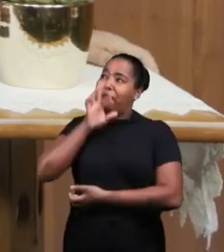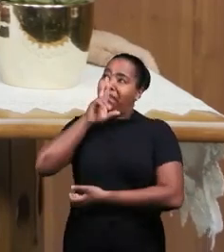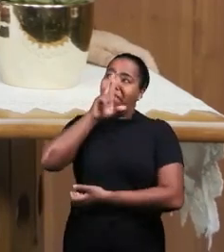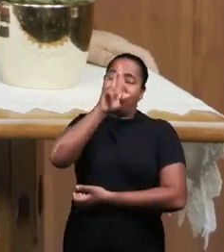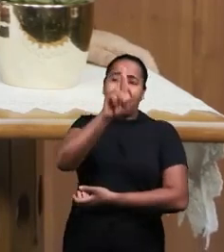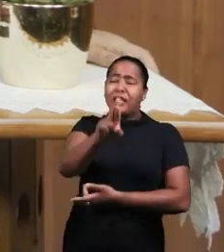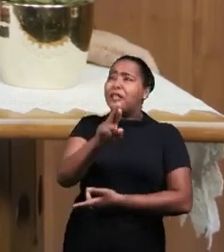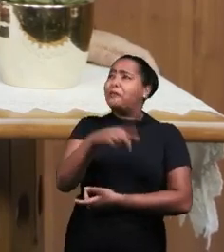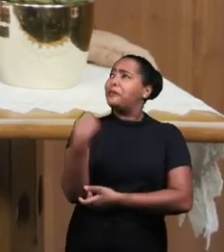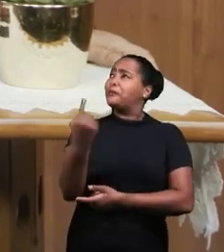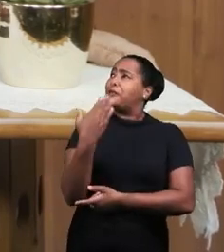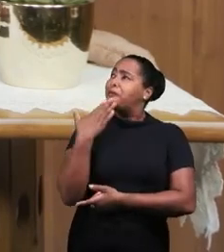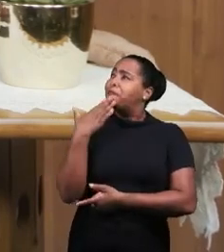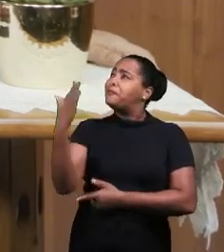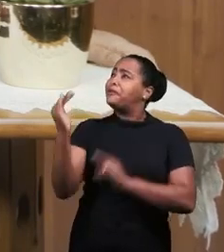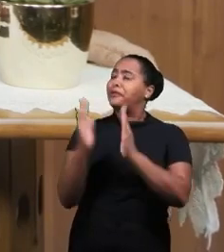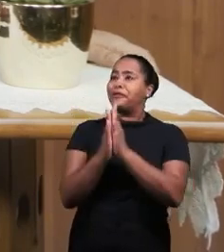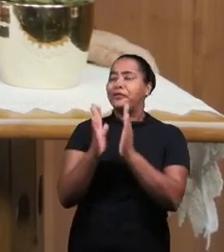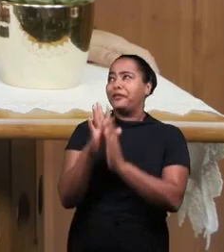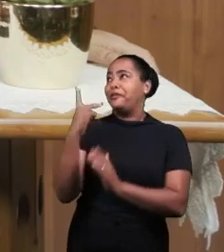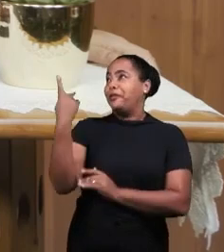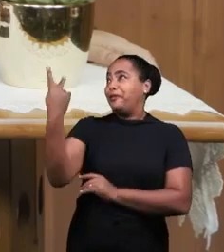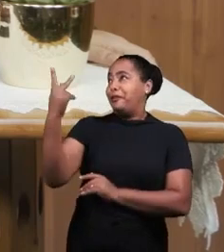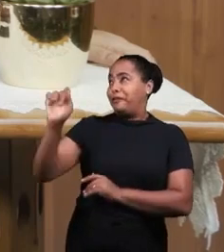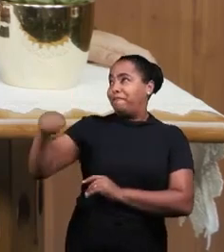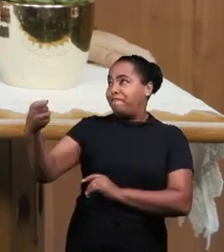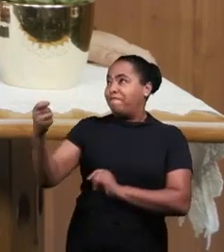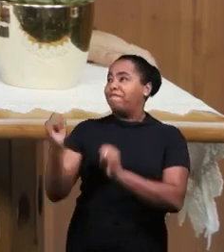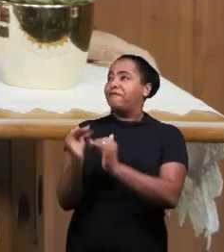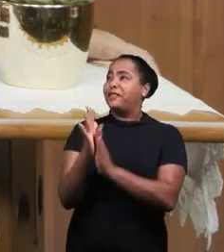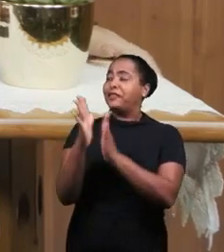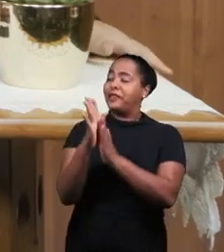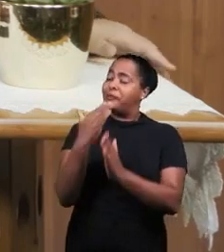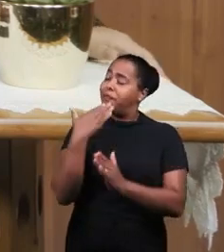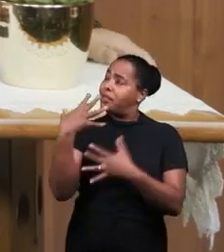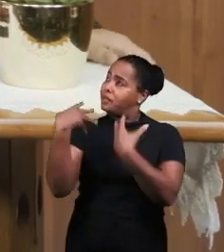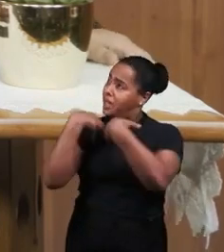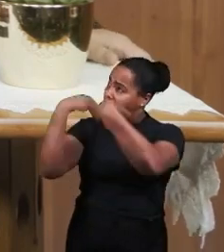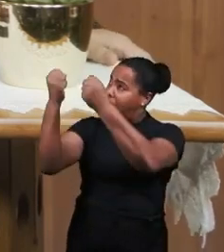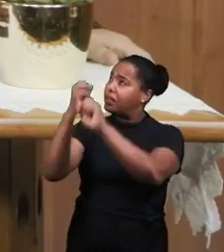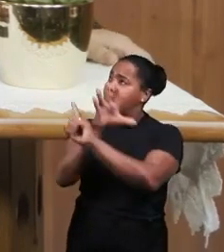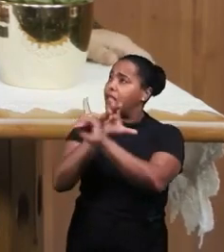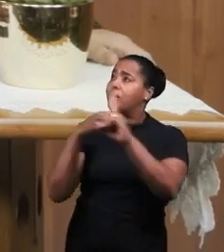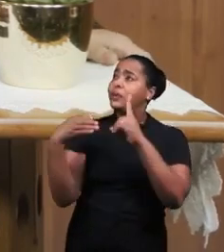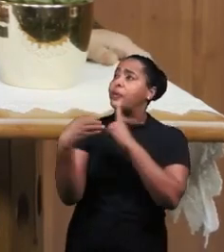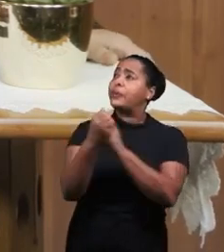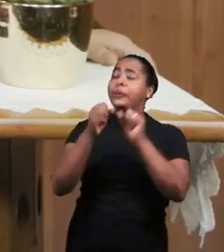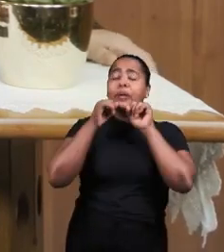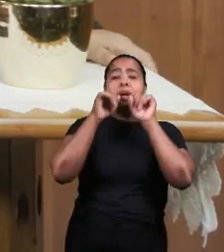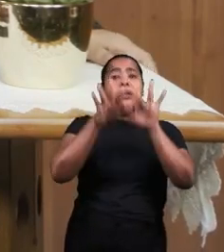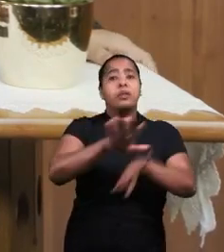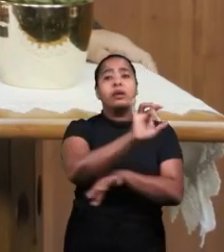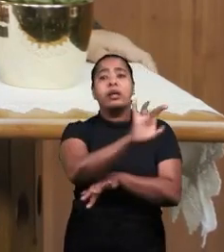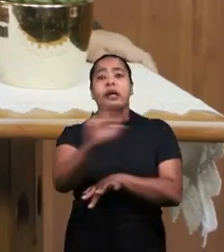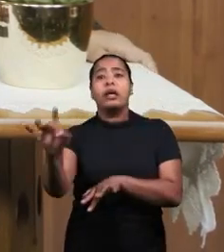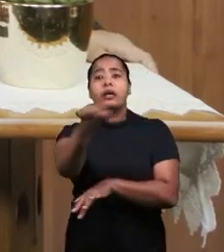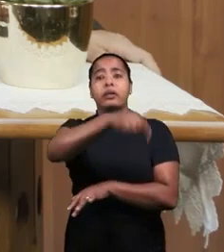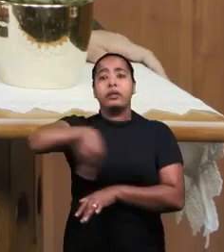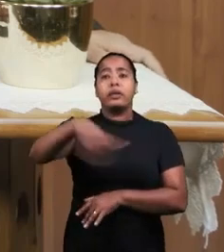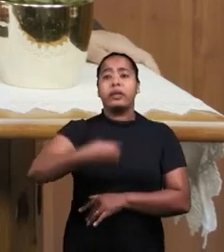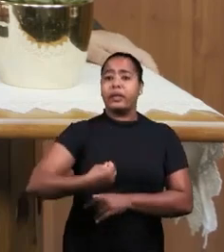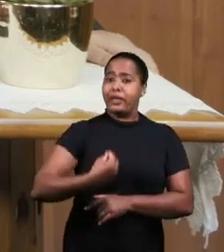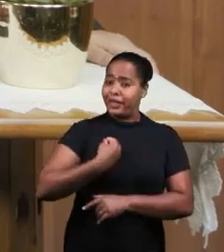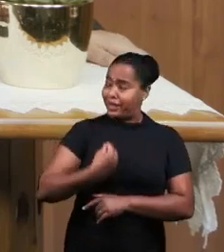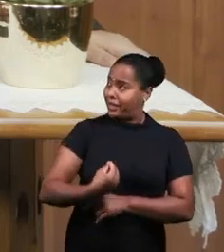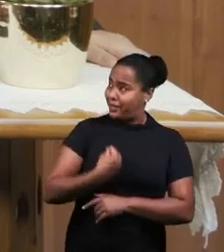the answer to our prayers. We praise you, and we ask that at this moment you receive in your altar this service, blessing